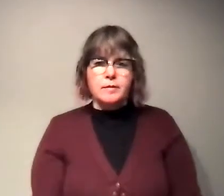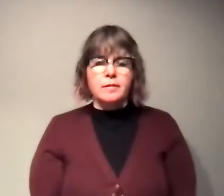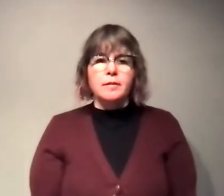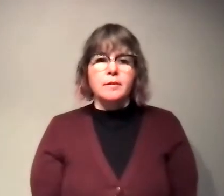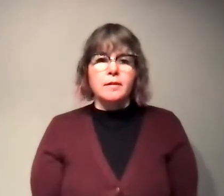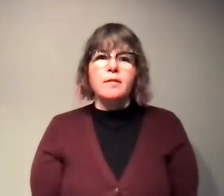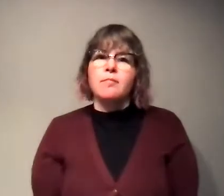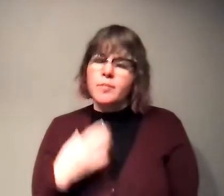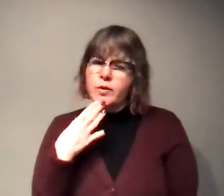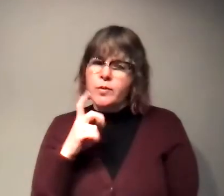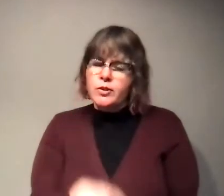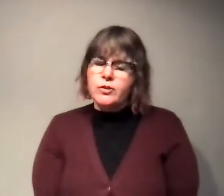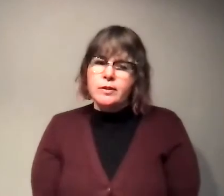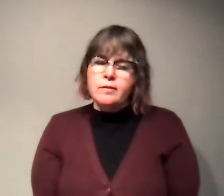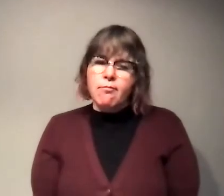Oh, that's a good question.